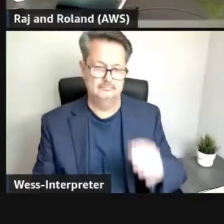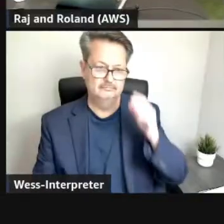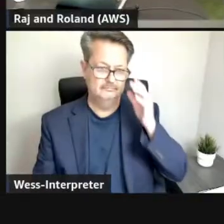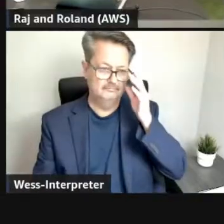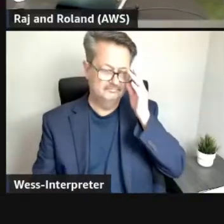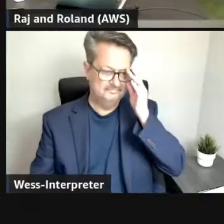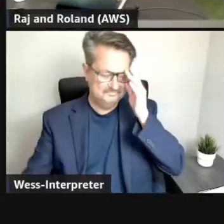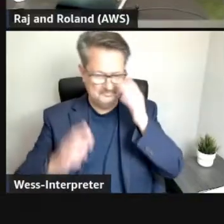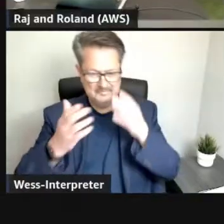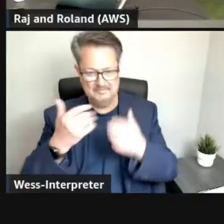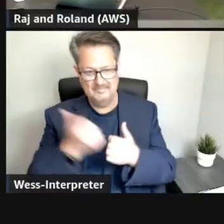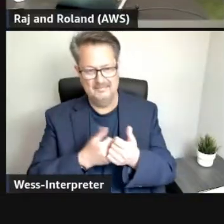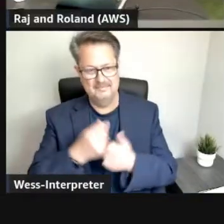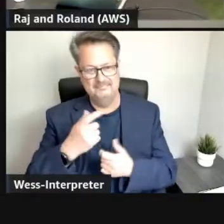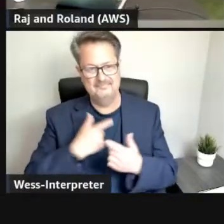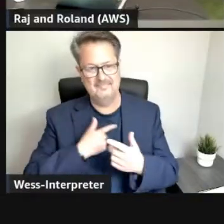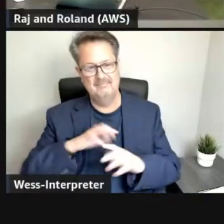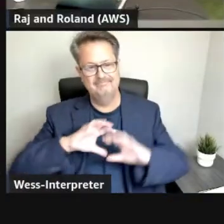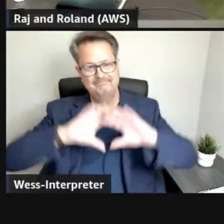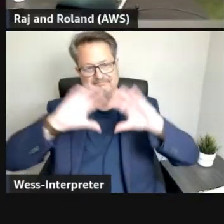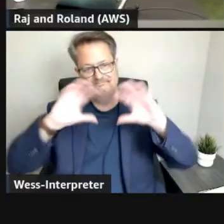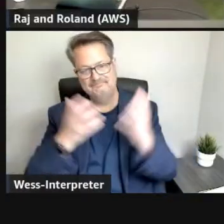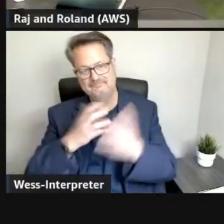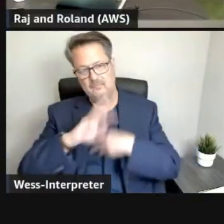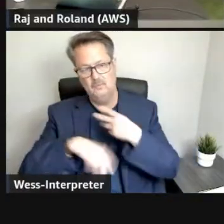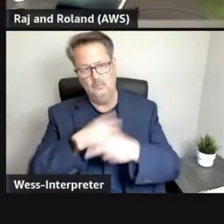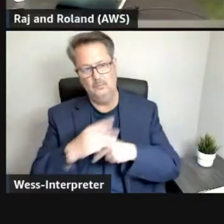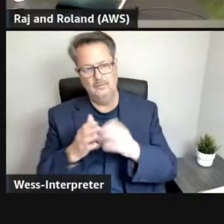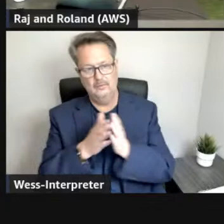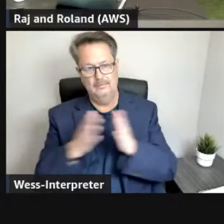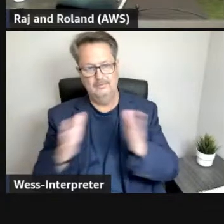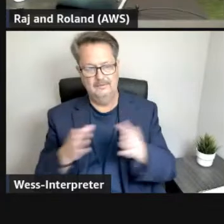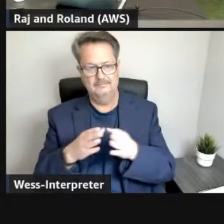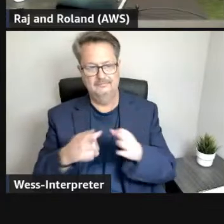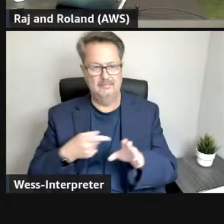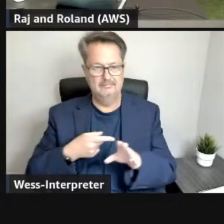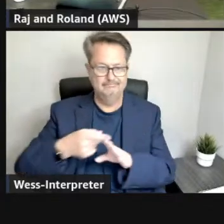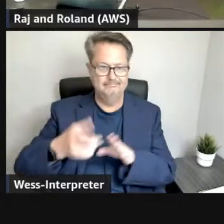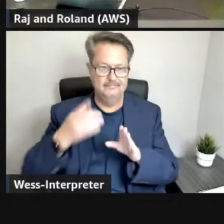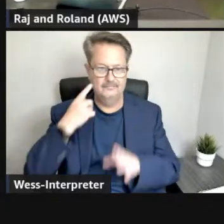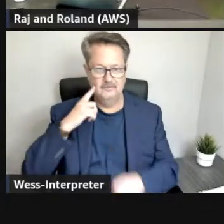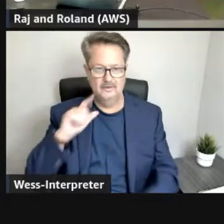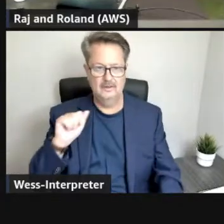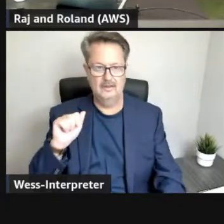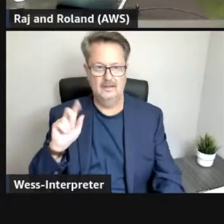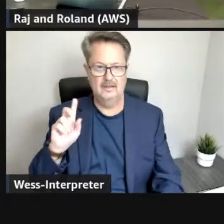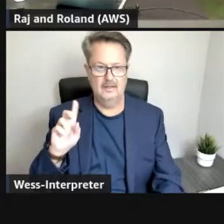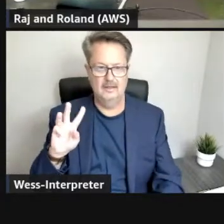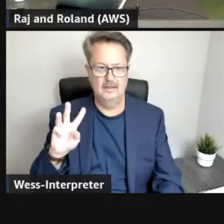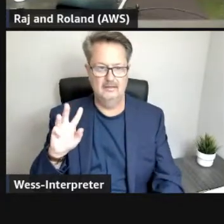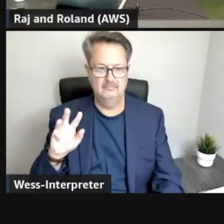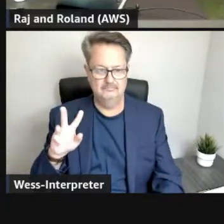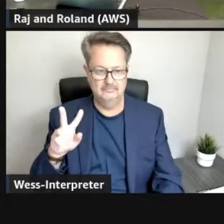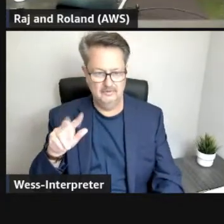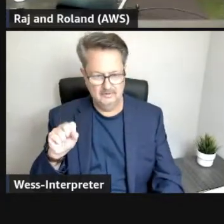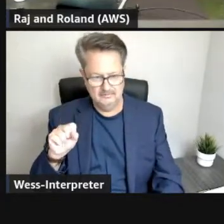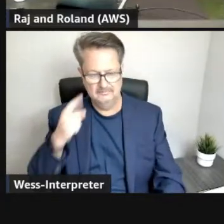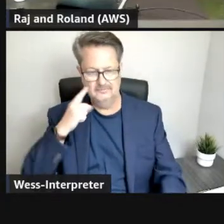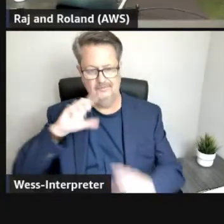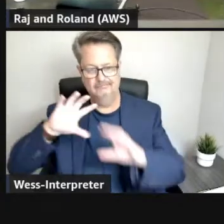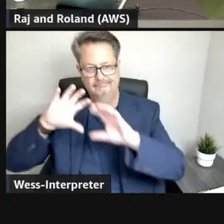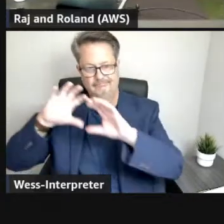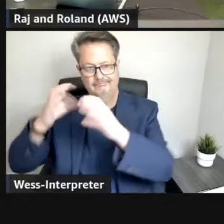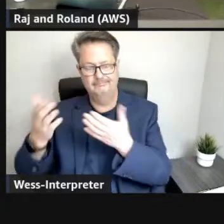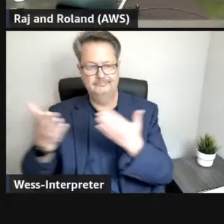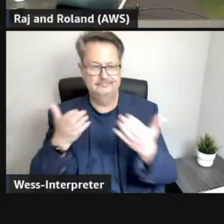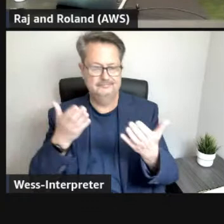our worldwide specialist organization. I am the director for AppMod, which covers containers and serverless. We're excited to be here, and